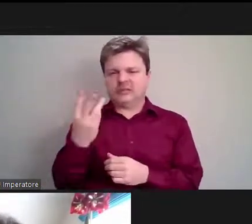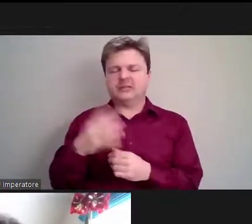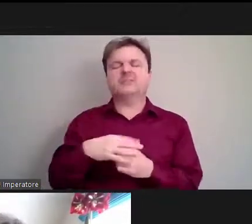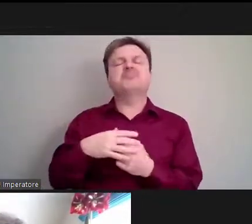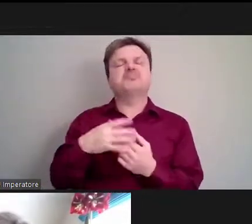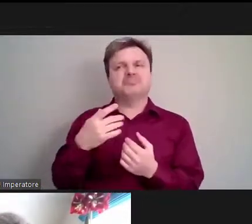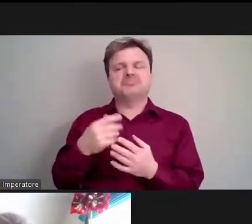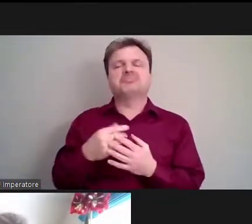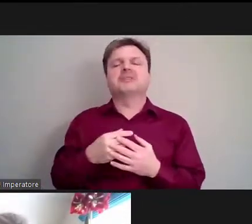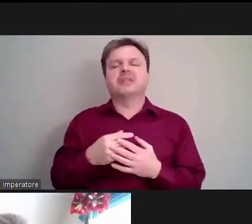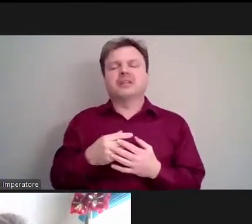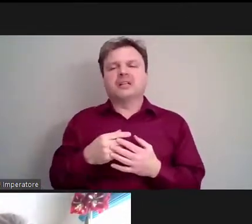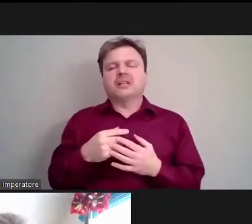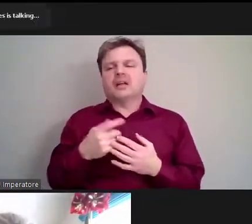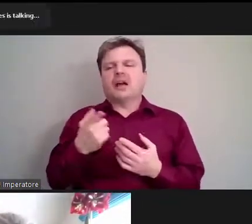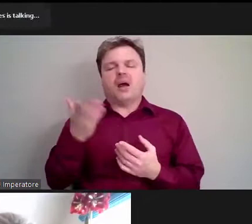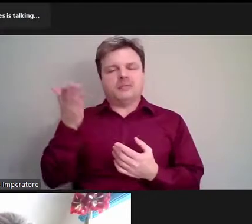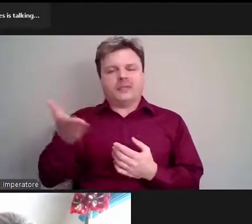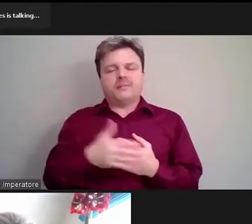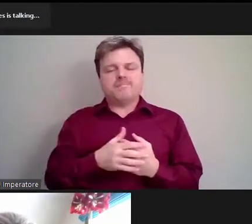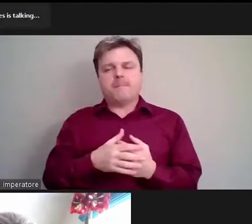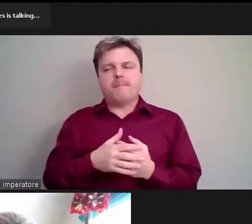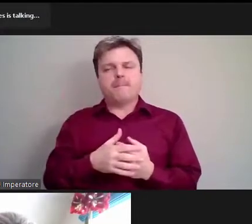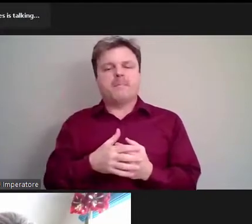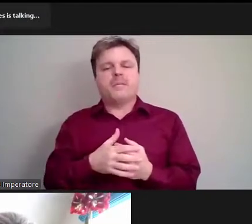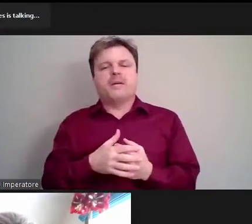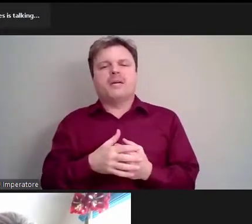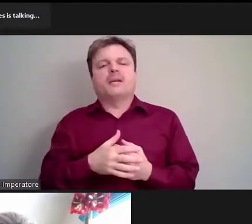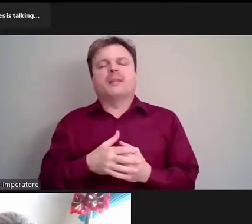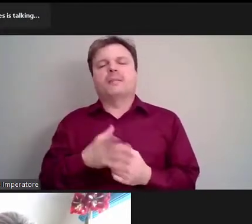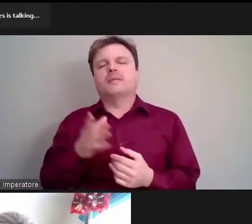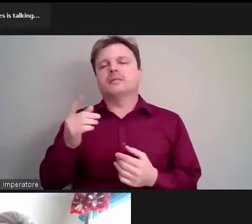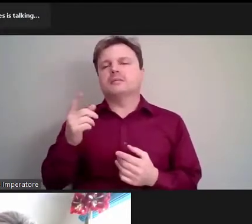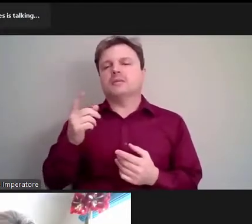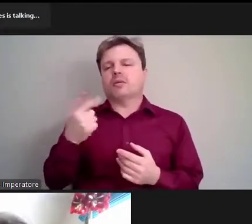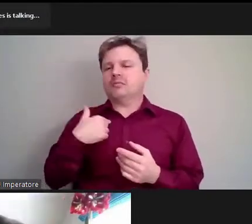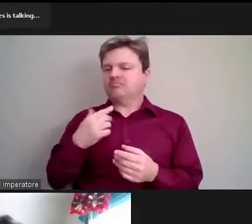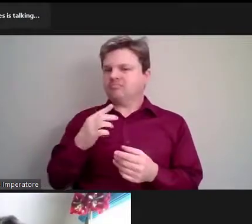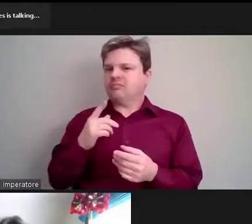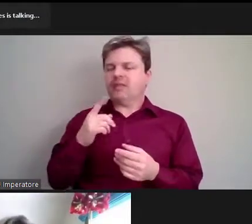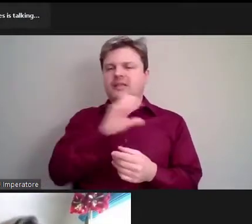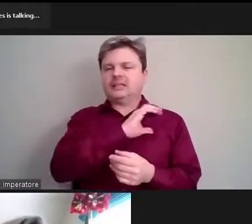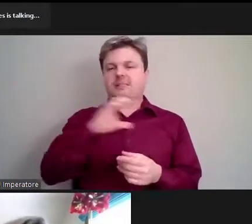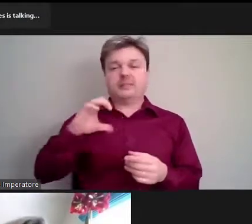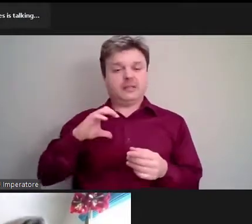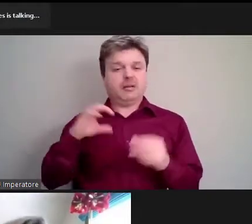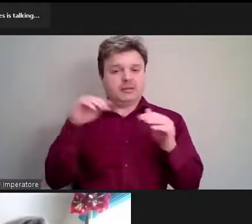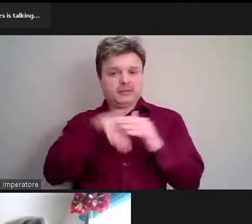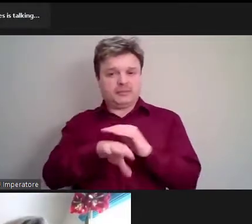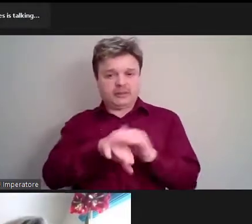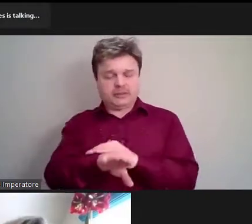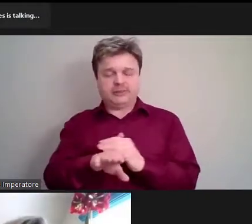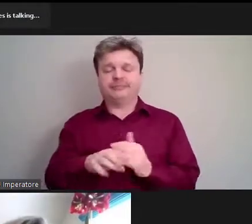is so as a part of the accessibility committee, we've also